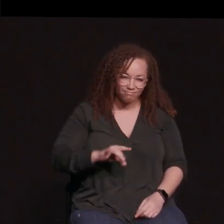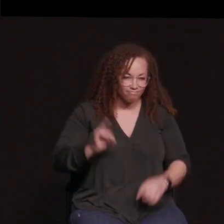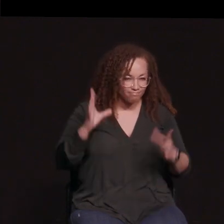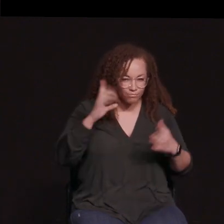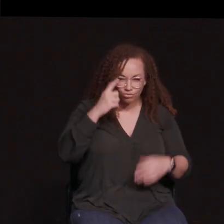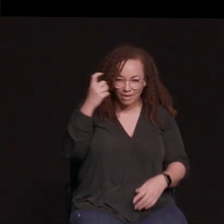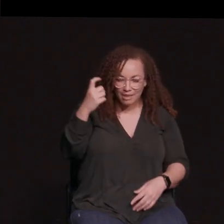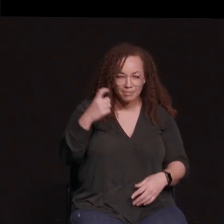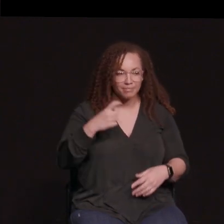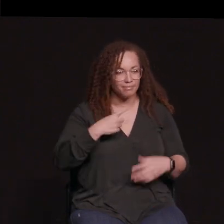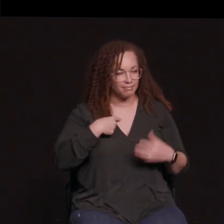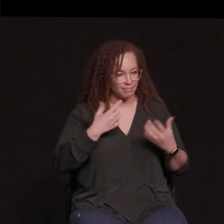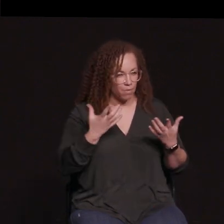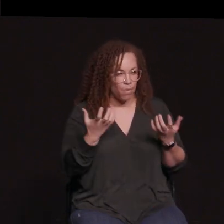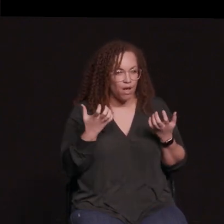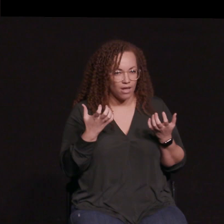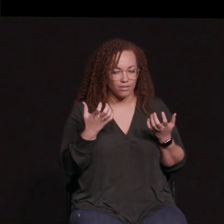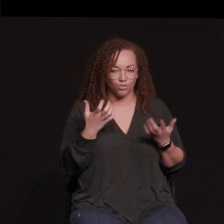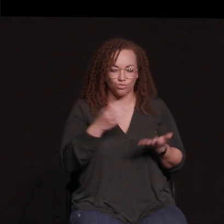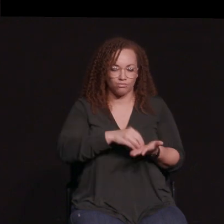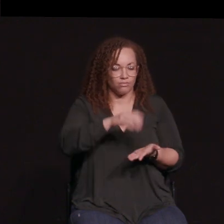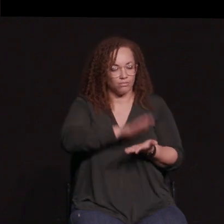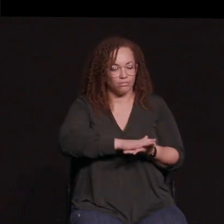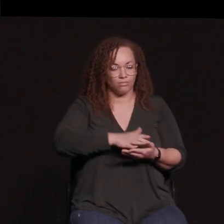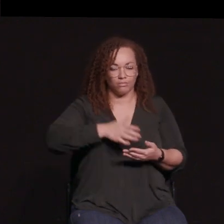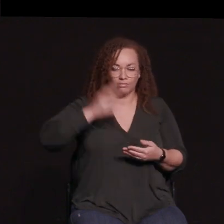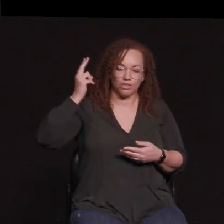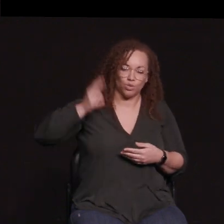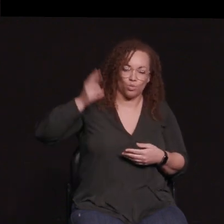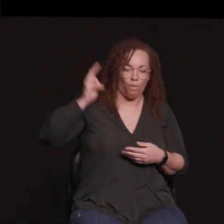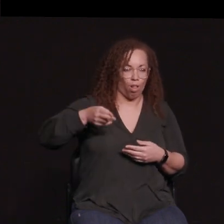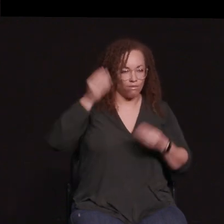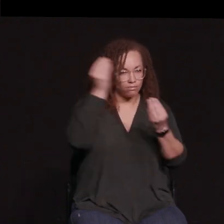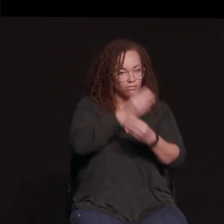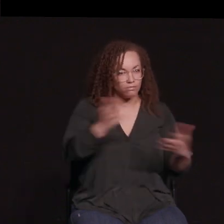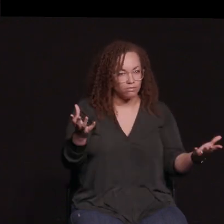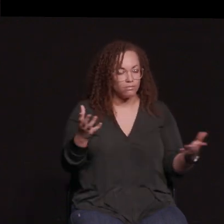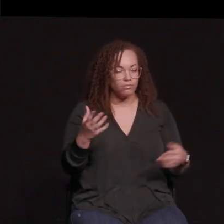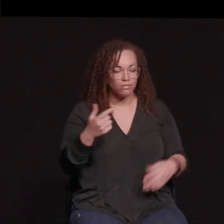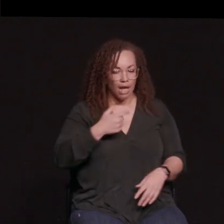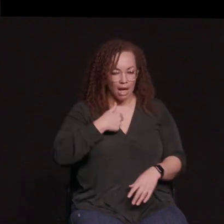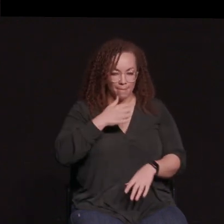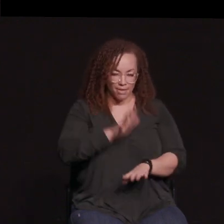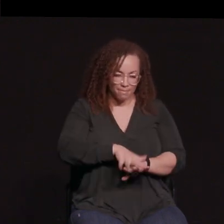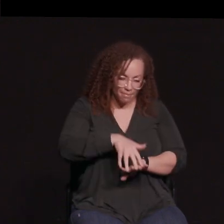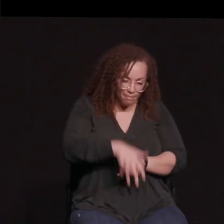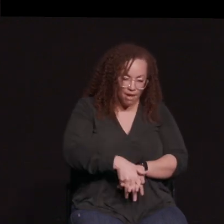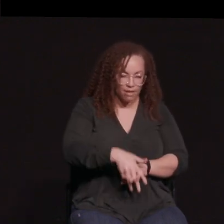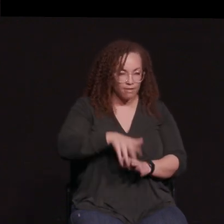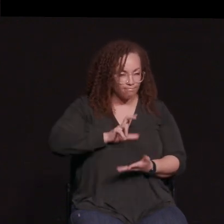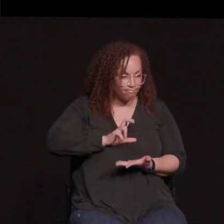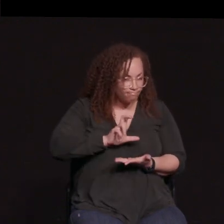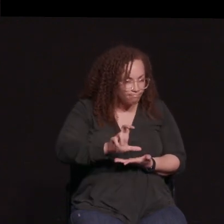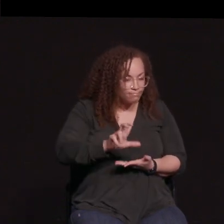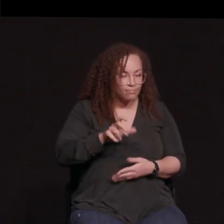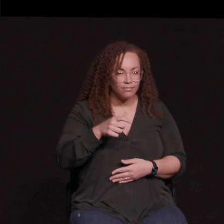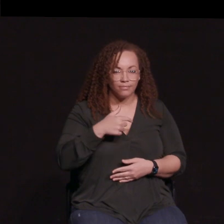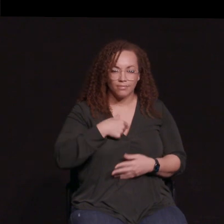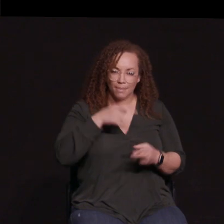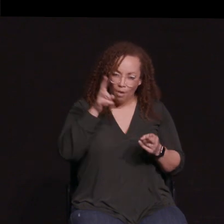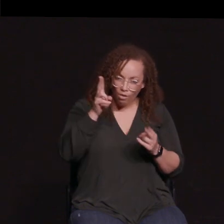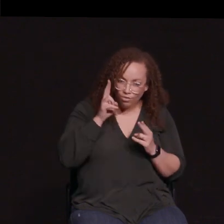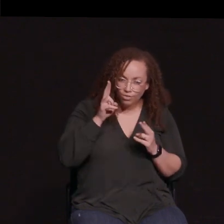record, that I am embedded, I am honored, and I am ready.